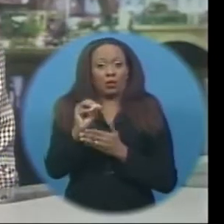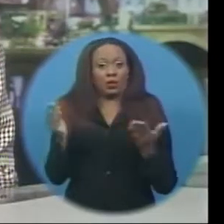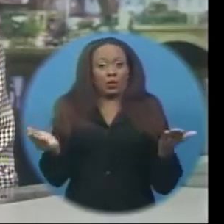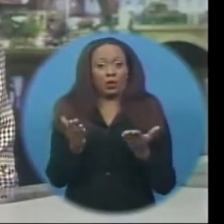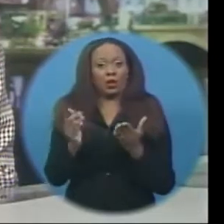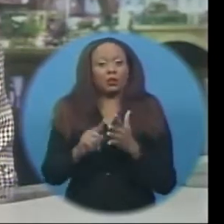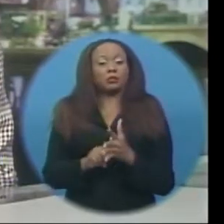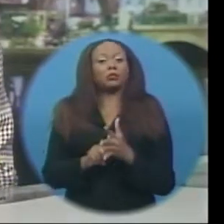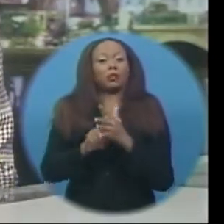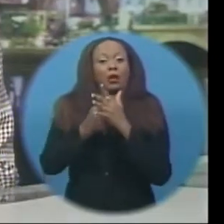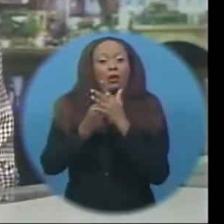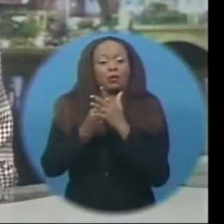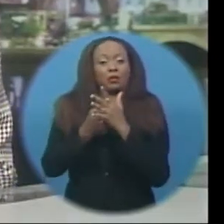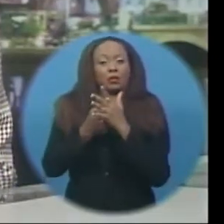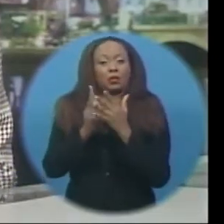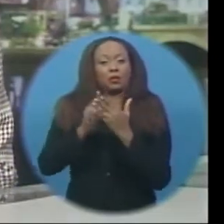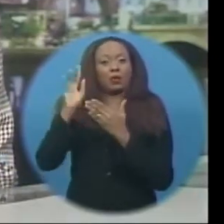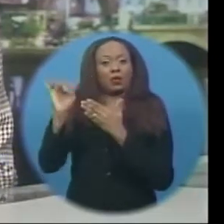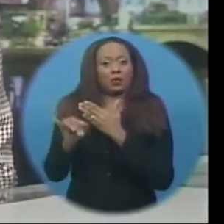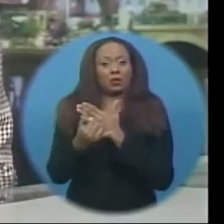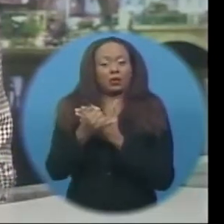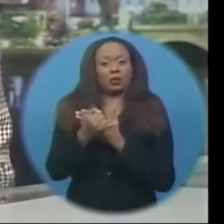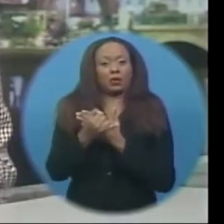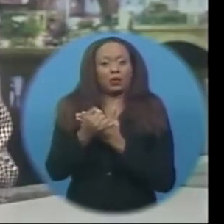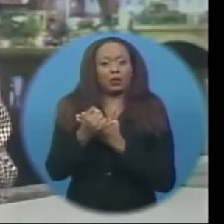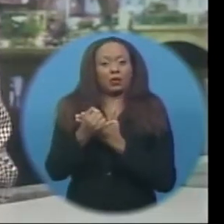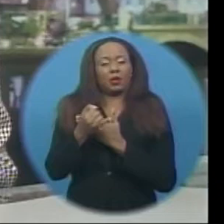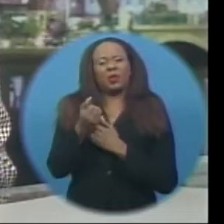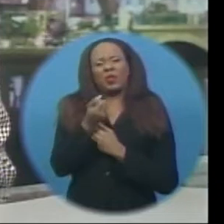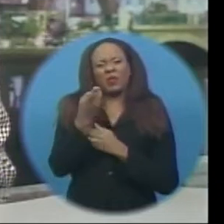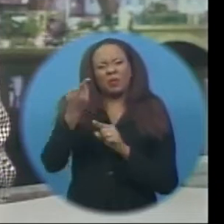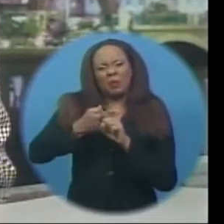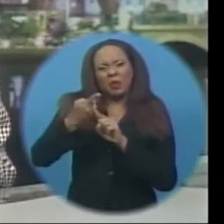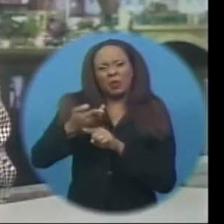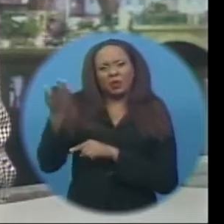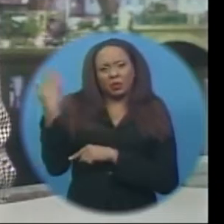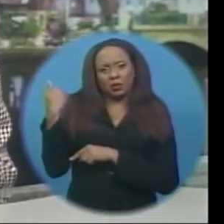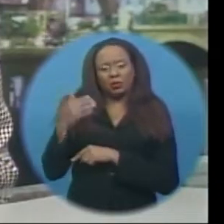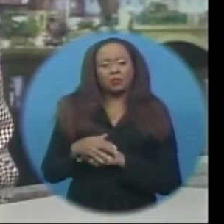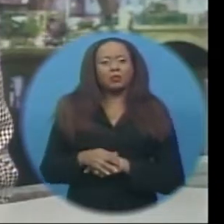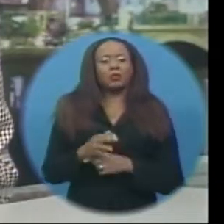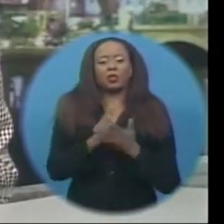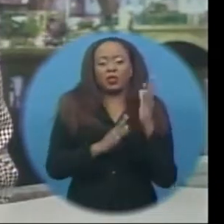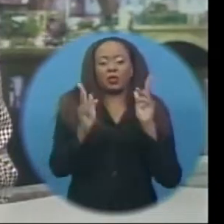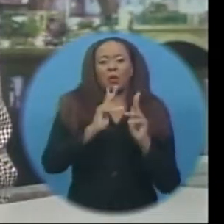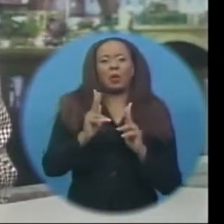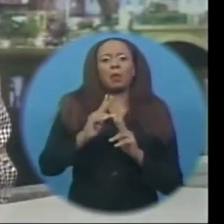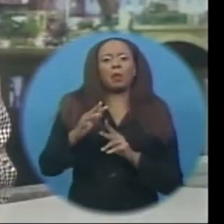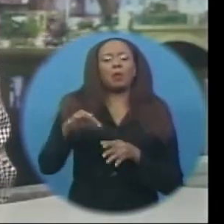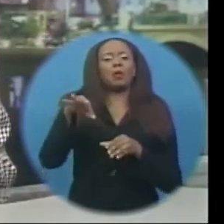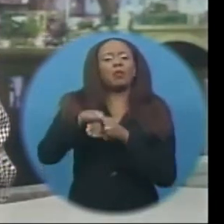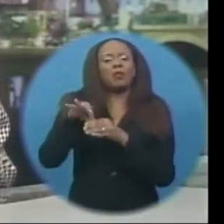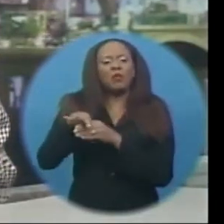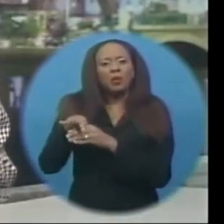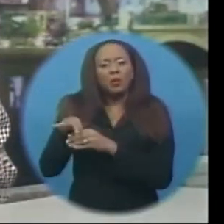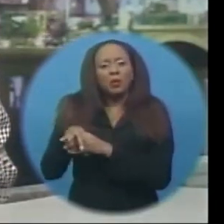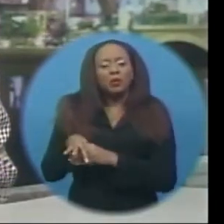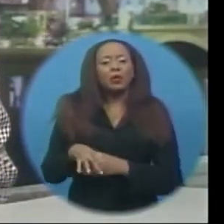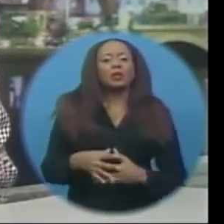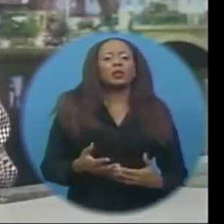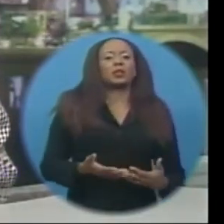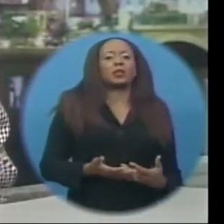was launched in May. Barbadians were asked to nominate deserving people, and a panel consisting of the Salvation Army,